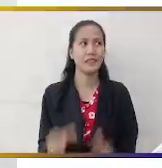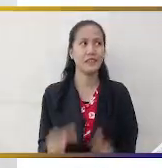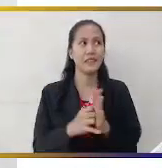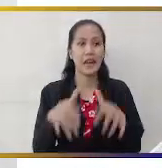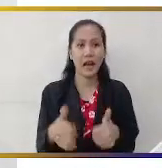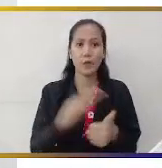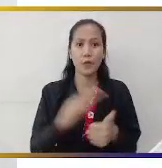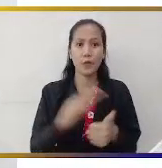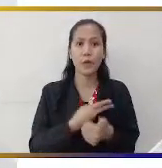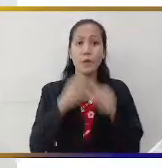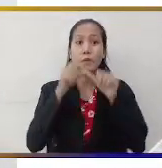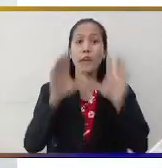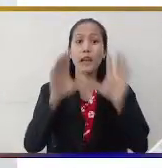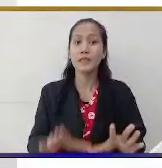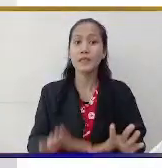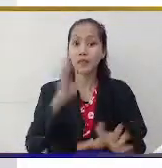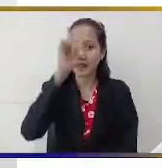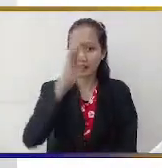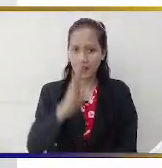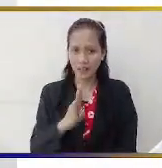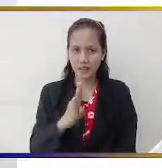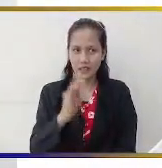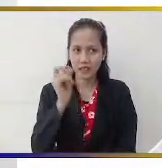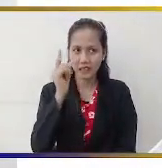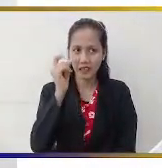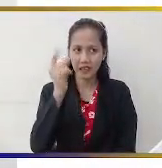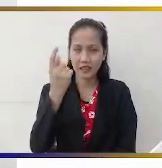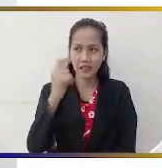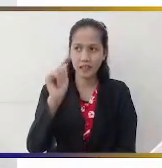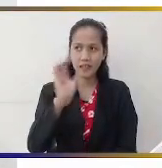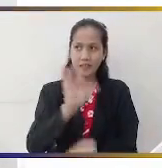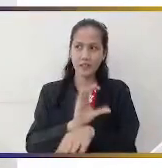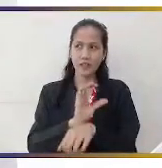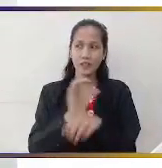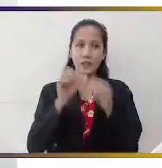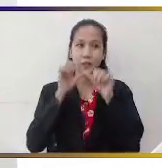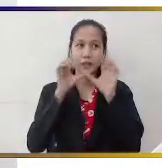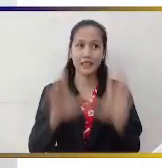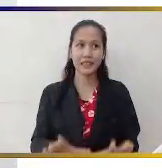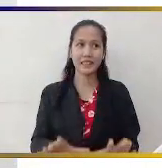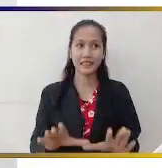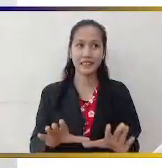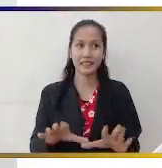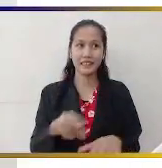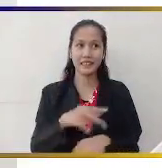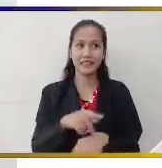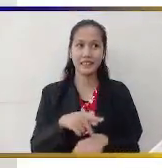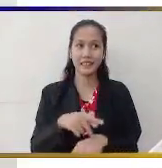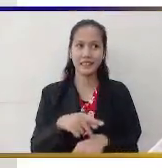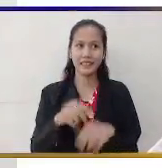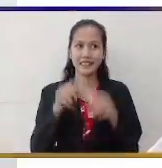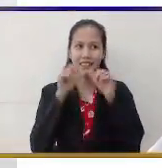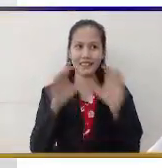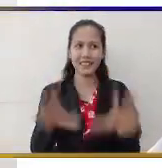is blessed. The country is blessed. The church is blessed. Thank you, guys.